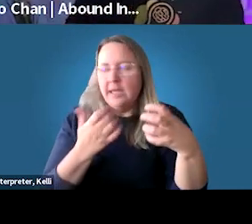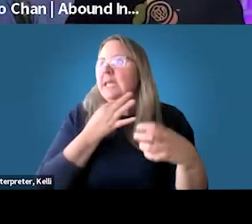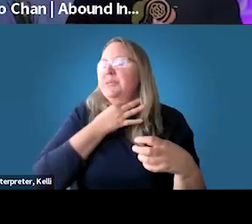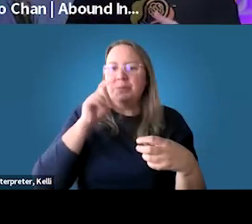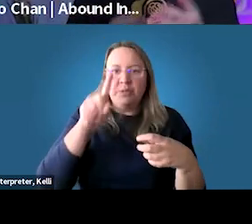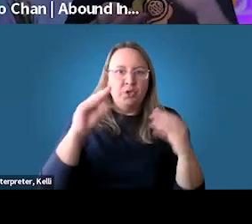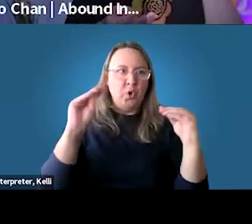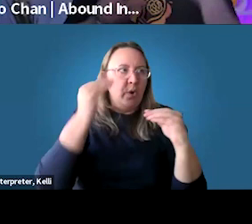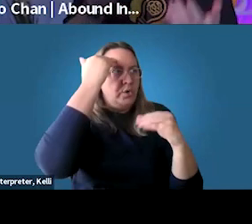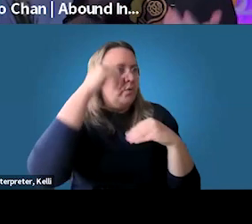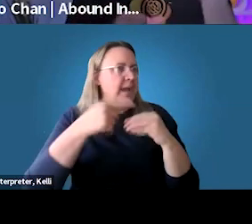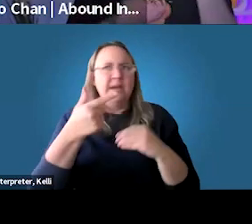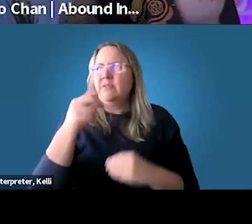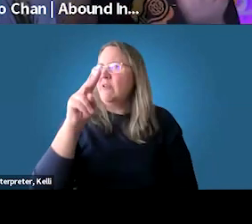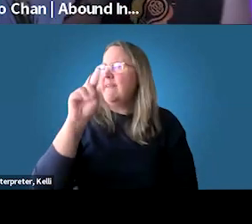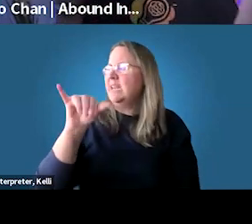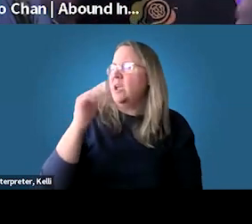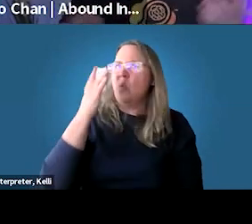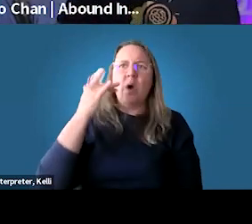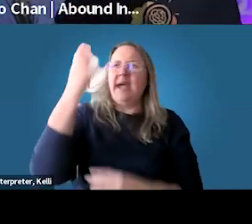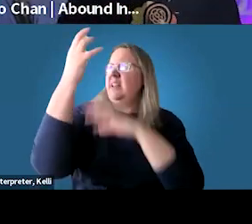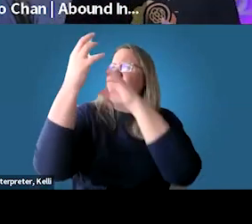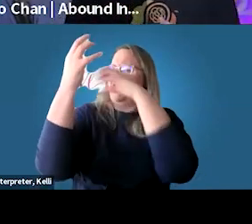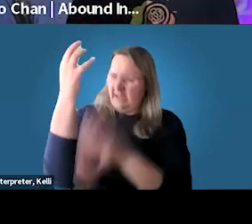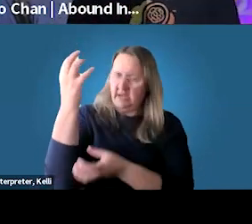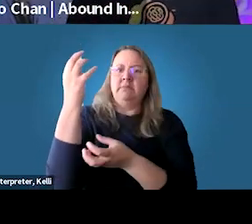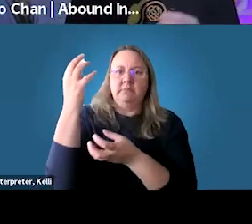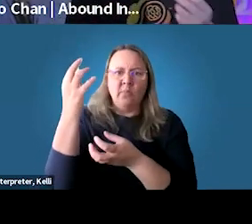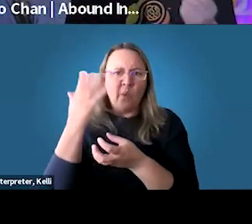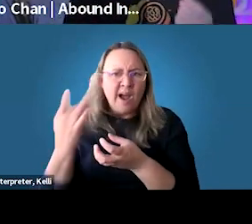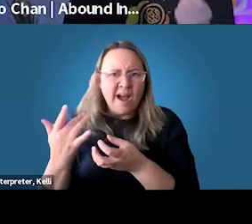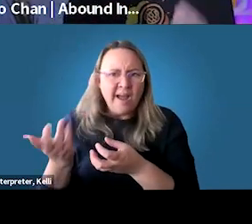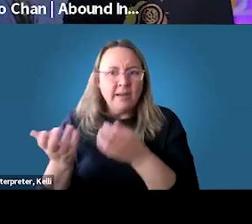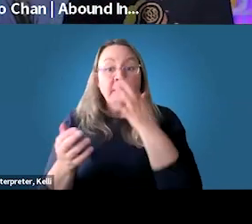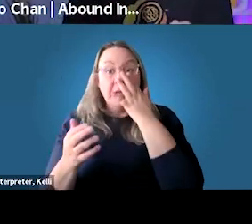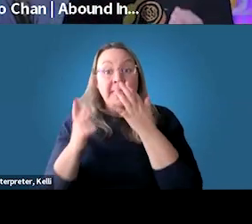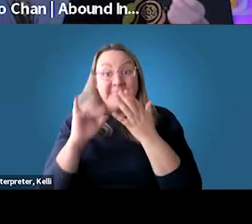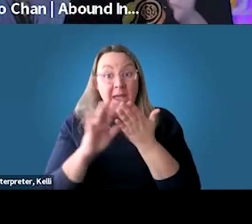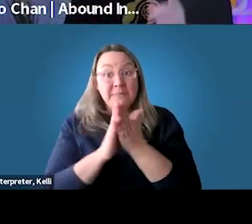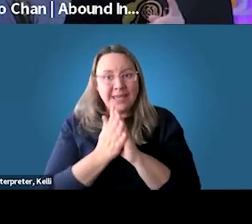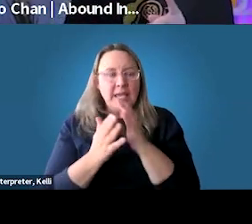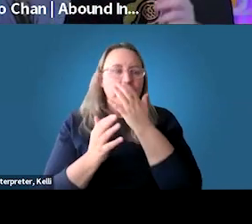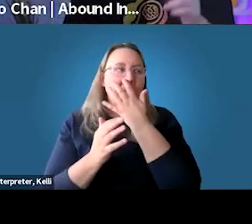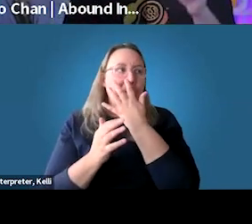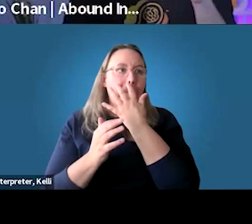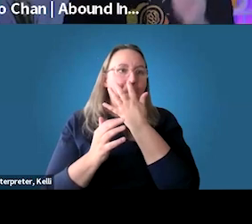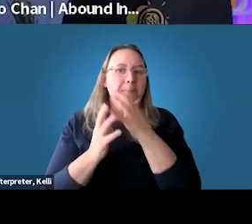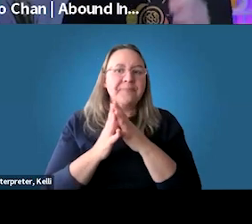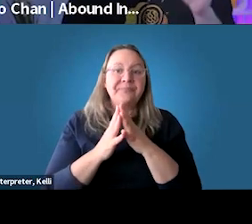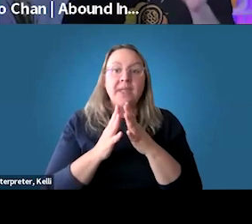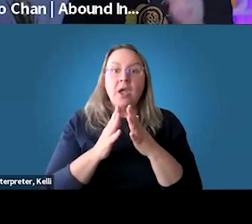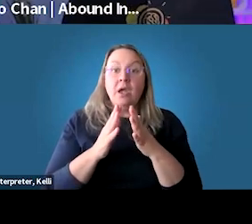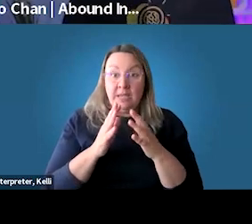knew what gravity was. So he was like, why does it fall down and, not go all these other directions? And that actually led him, get this, on